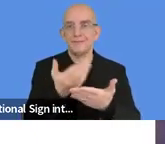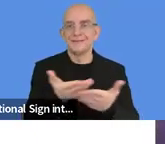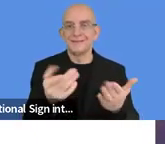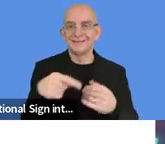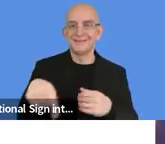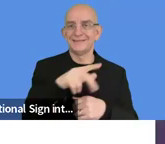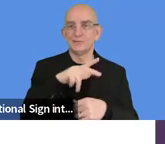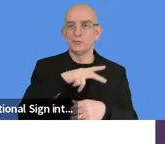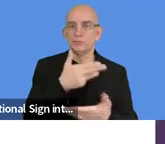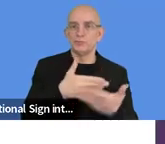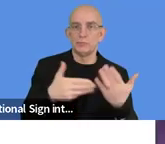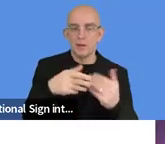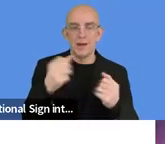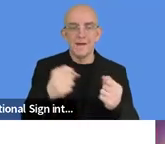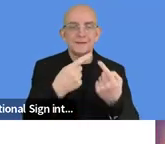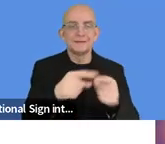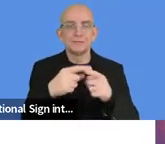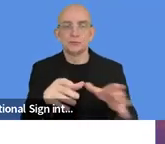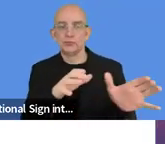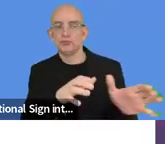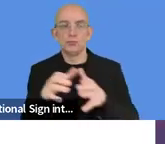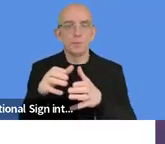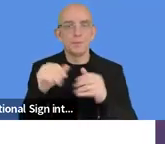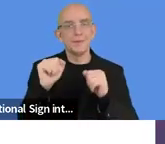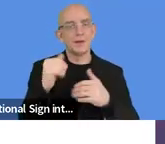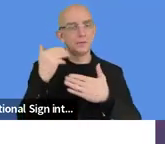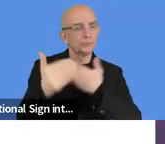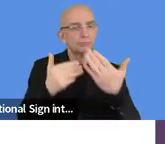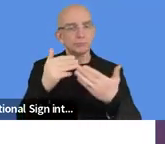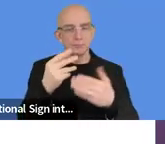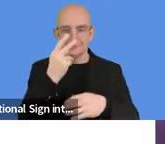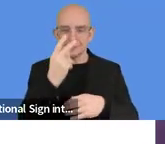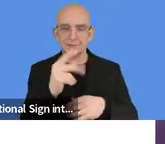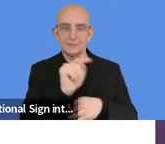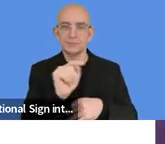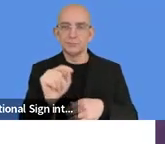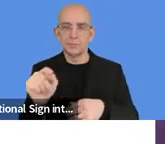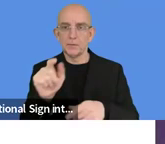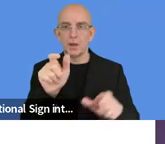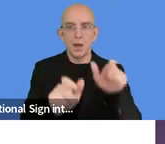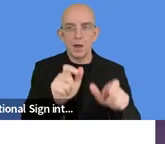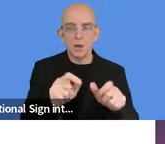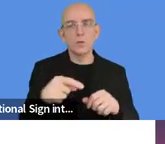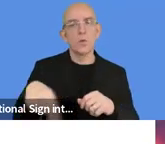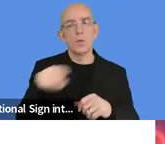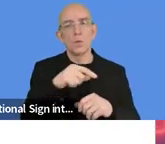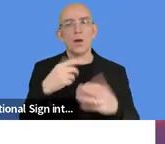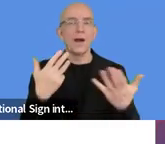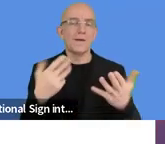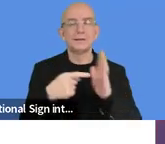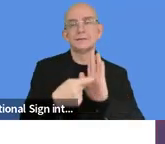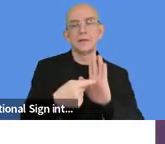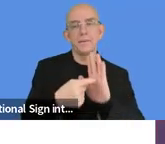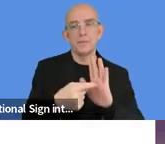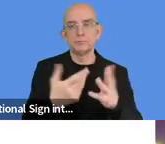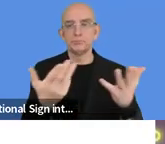we often overlook the value that that might create for our secondary and tertiary groups of people. So let's just give an example. If we're doing a